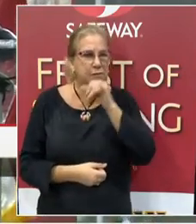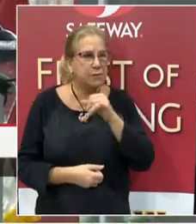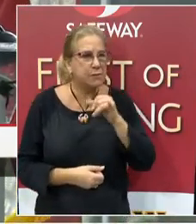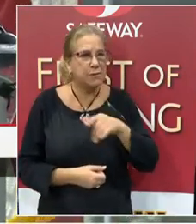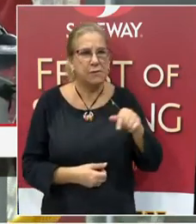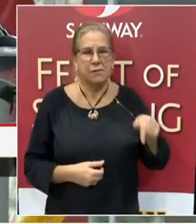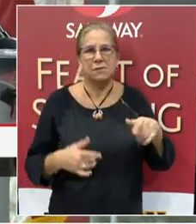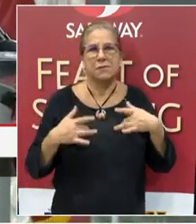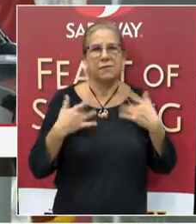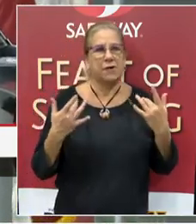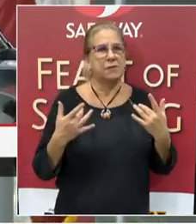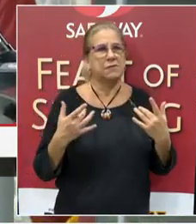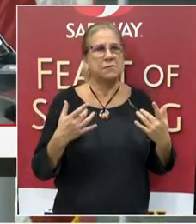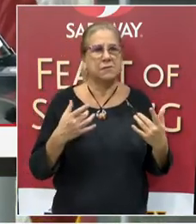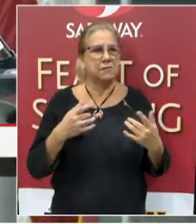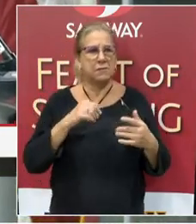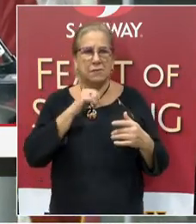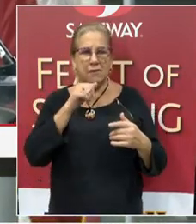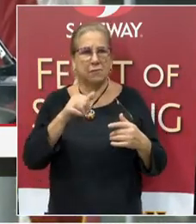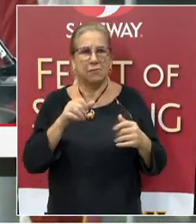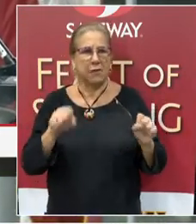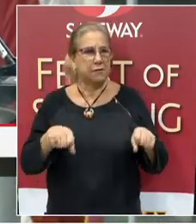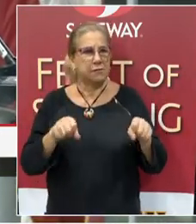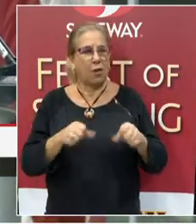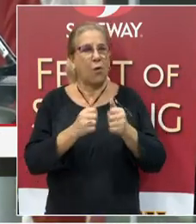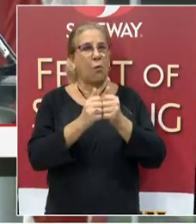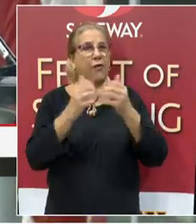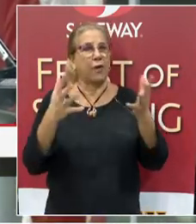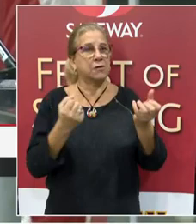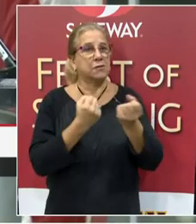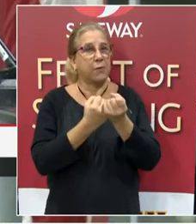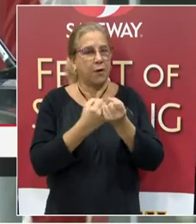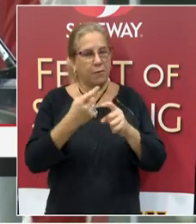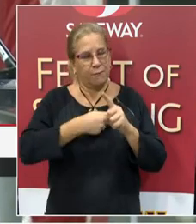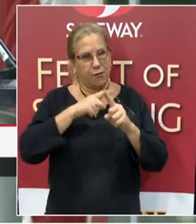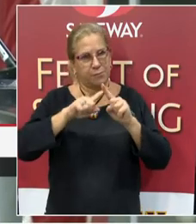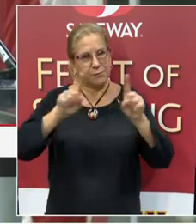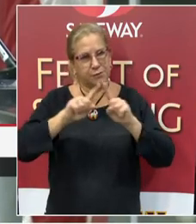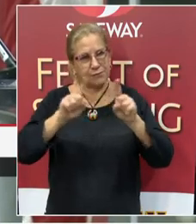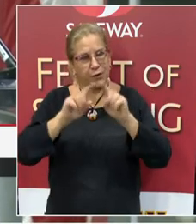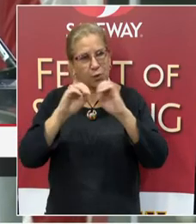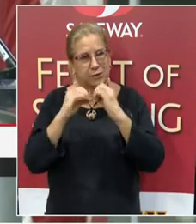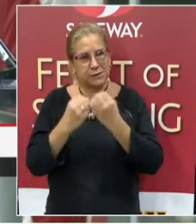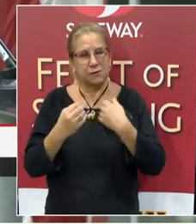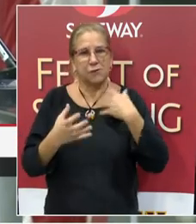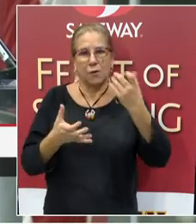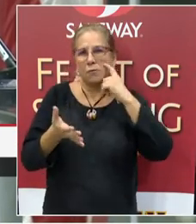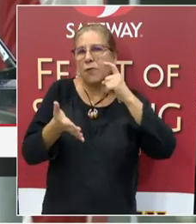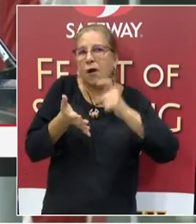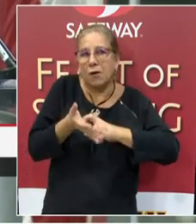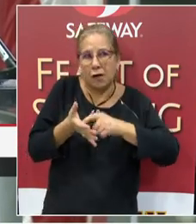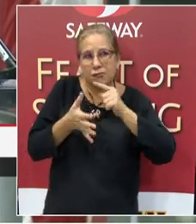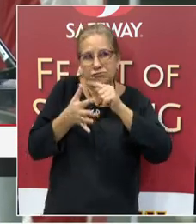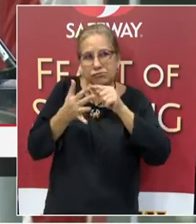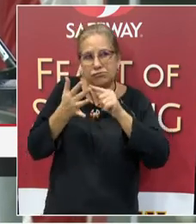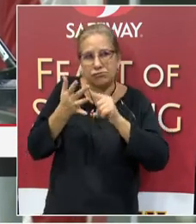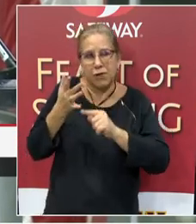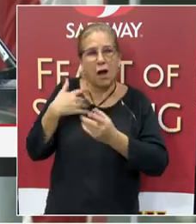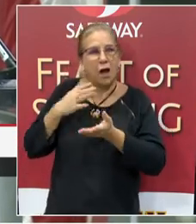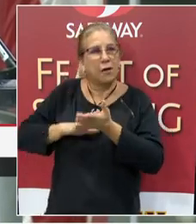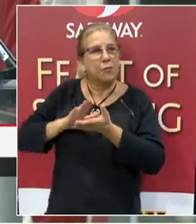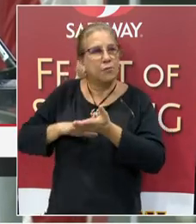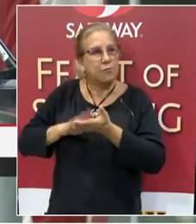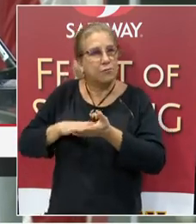without the support of the following organizations that I really want to give a big shout out to. And I know some of those folks are going to come up and say a